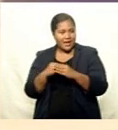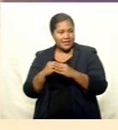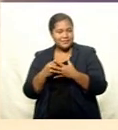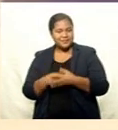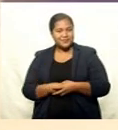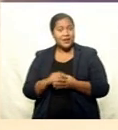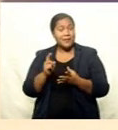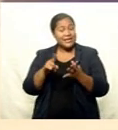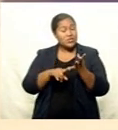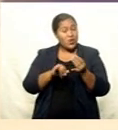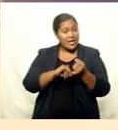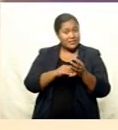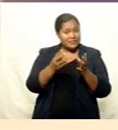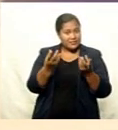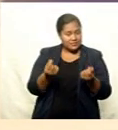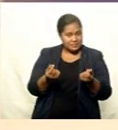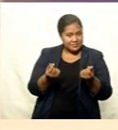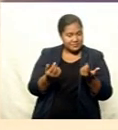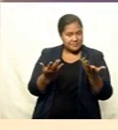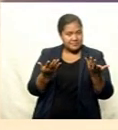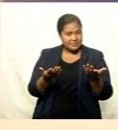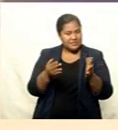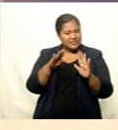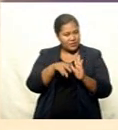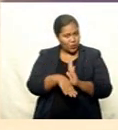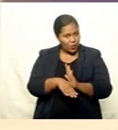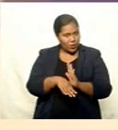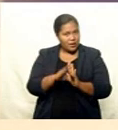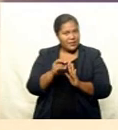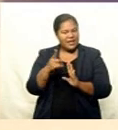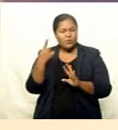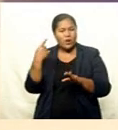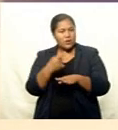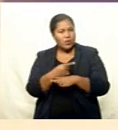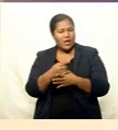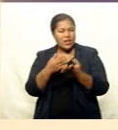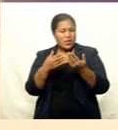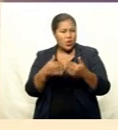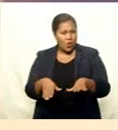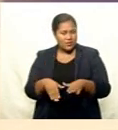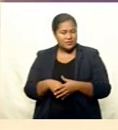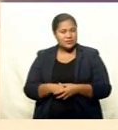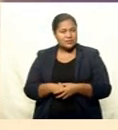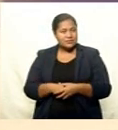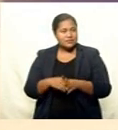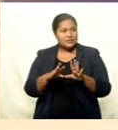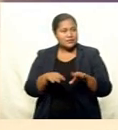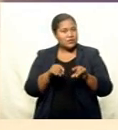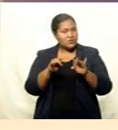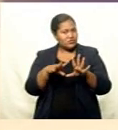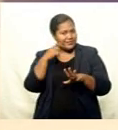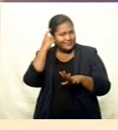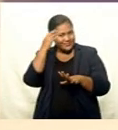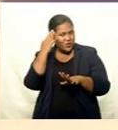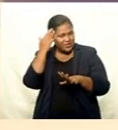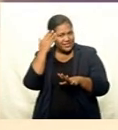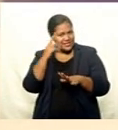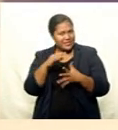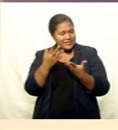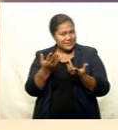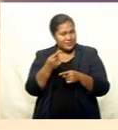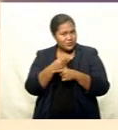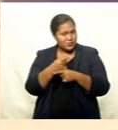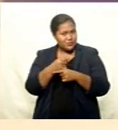US dollar was pinned near milestone lows and headed for a weekly loss as traders' initial concerns at taper talk in